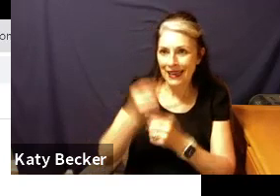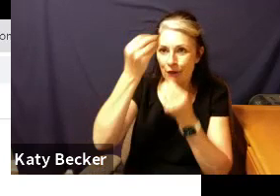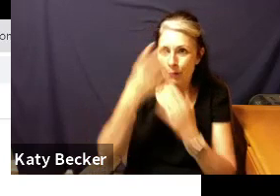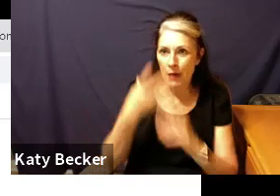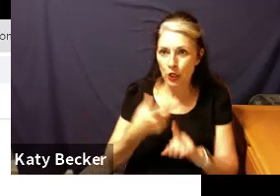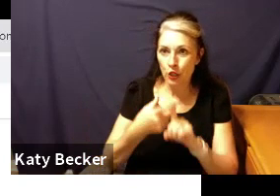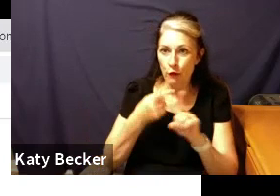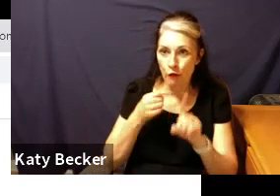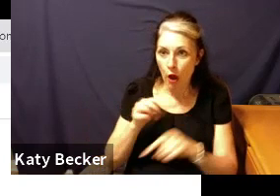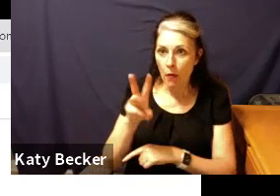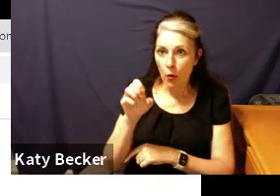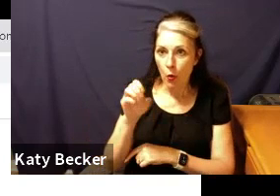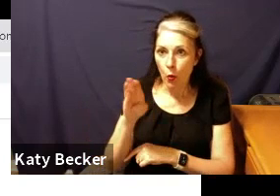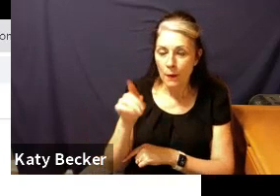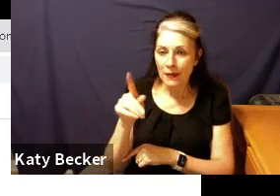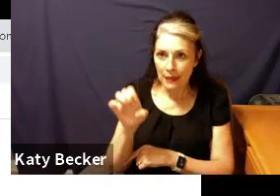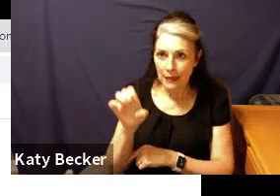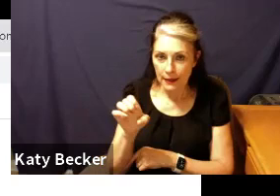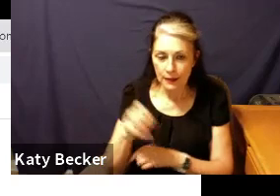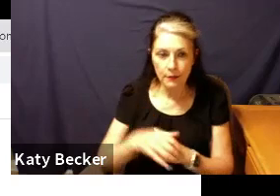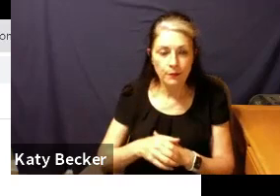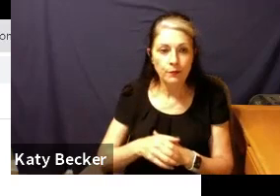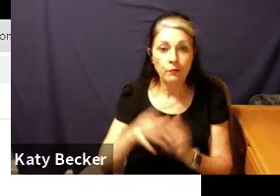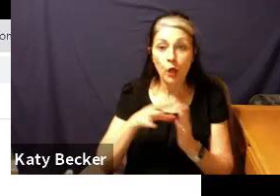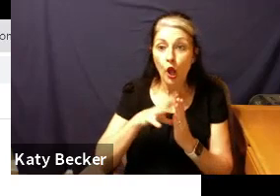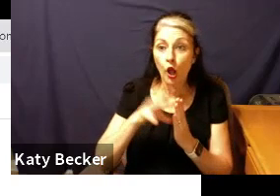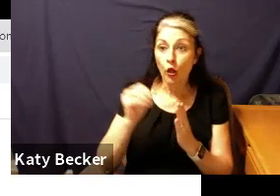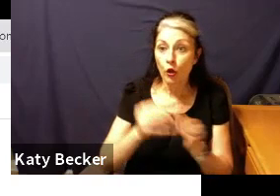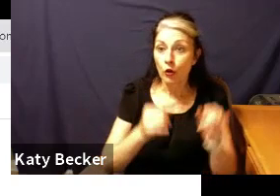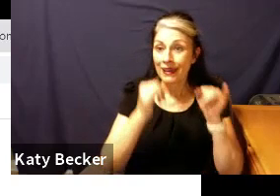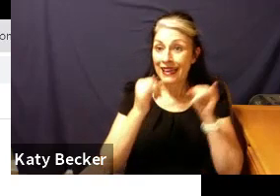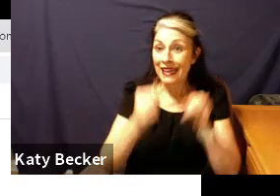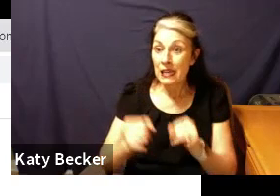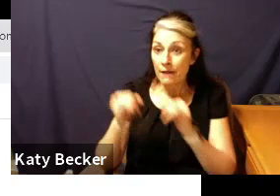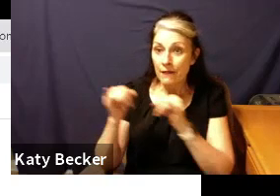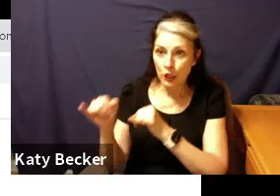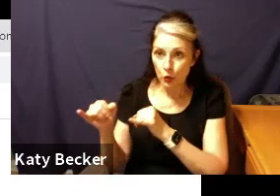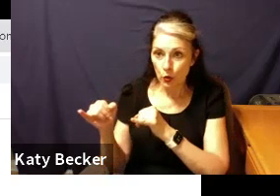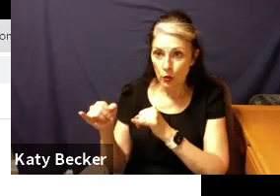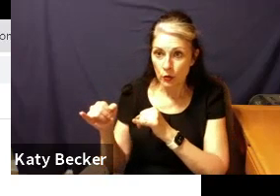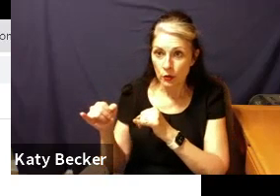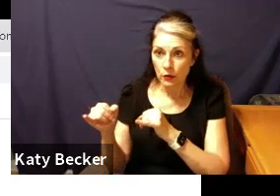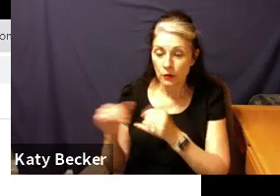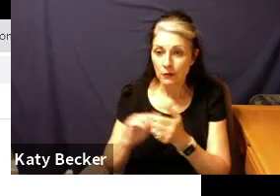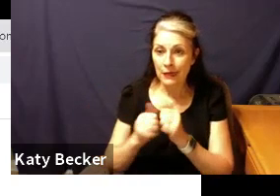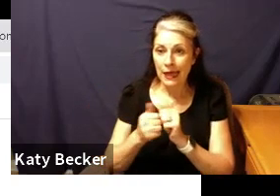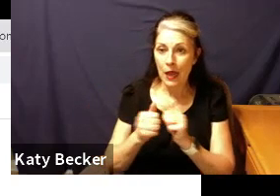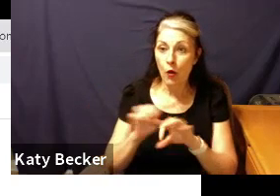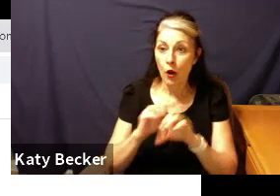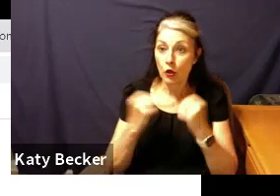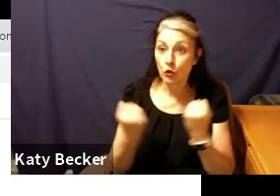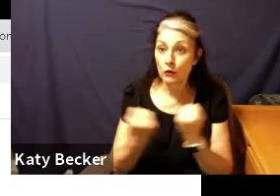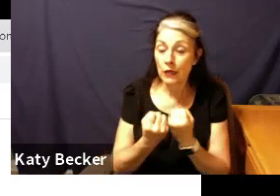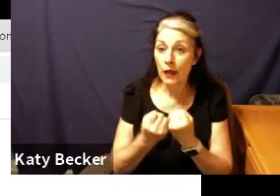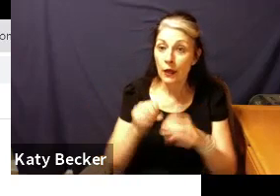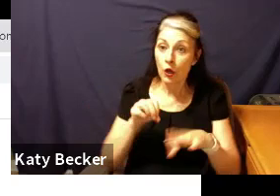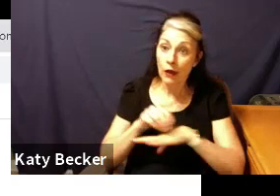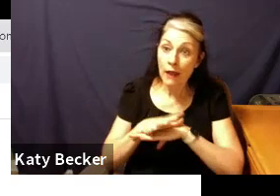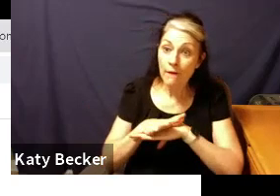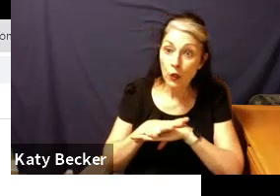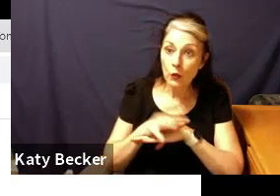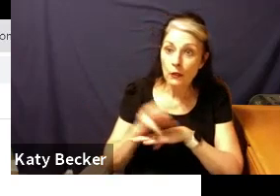websites. They will learn how individuals and how our society are influenced by